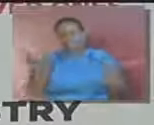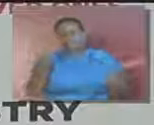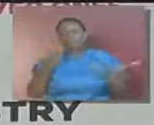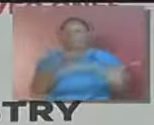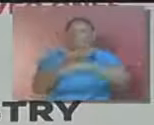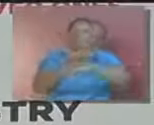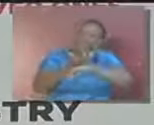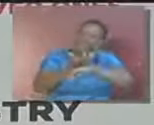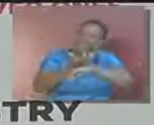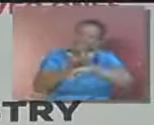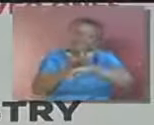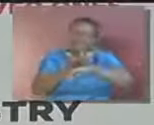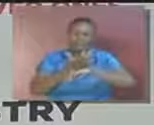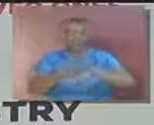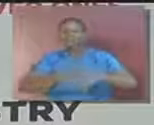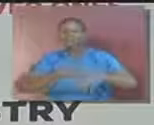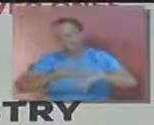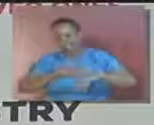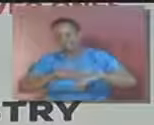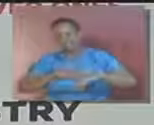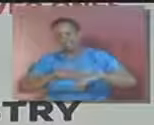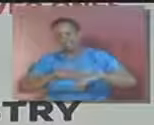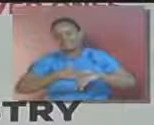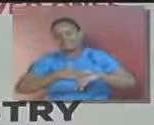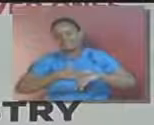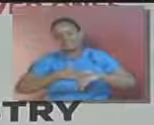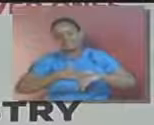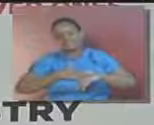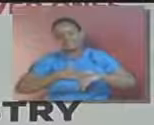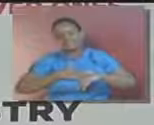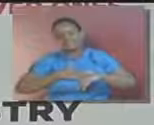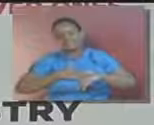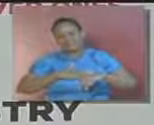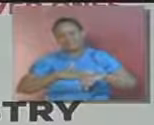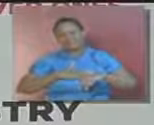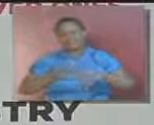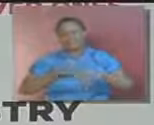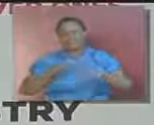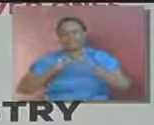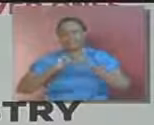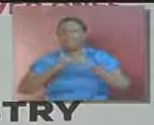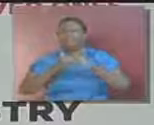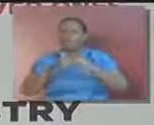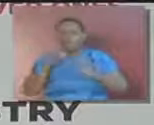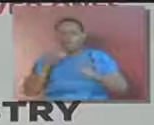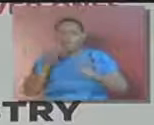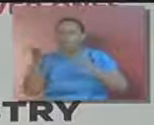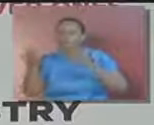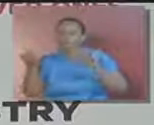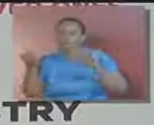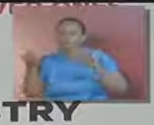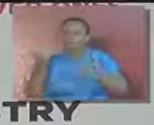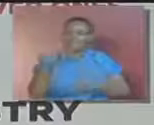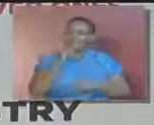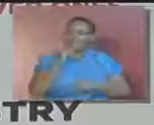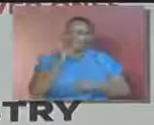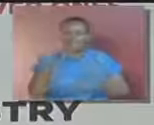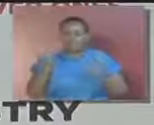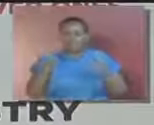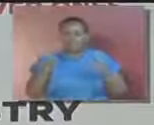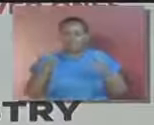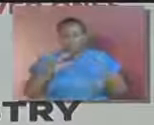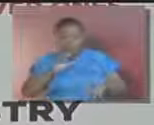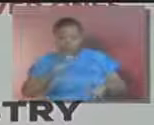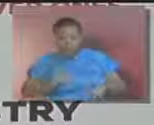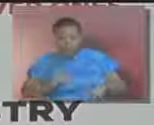these persons, and let me choose my words carefully because they are in the sunset of their lives. How do